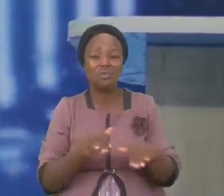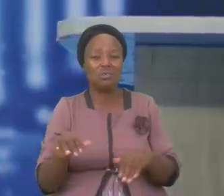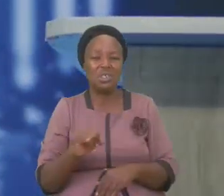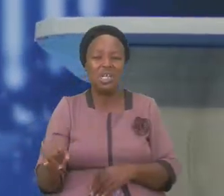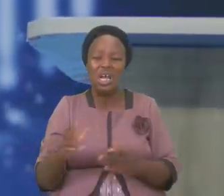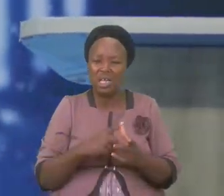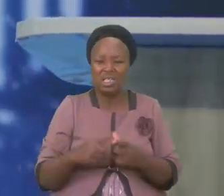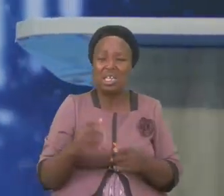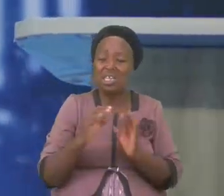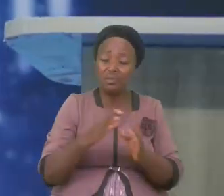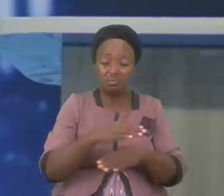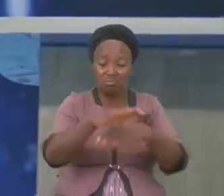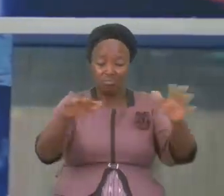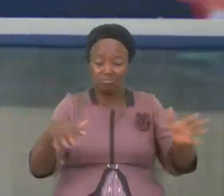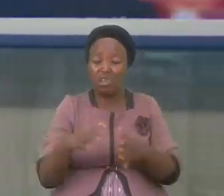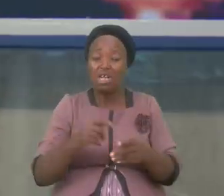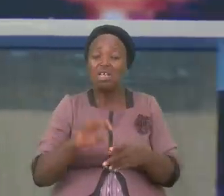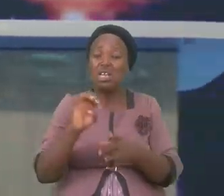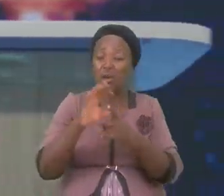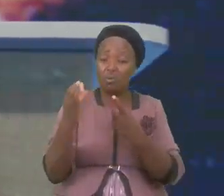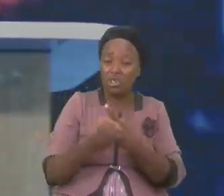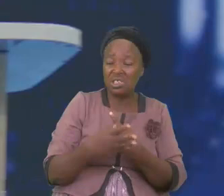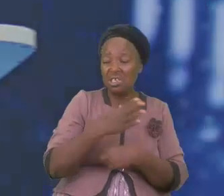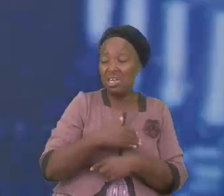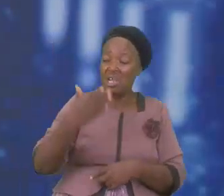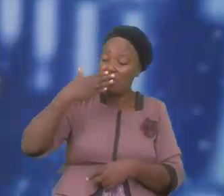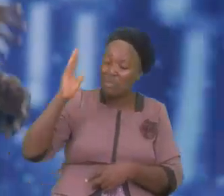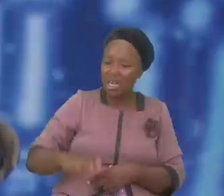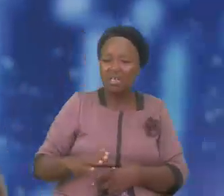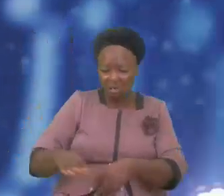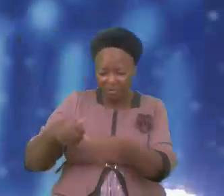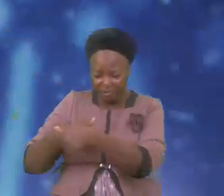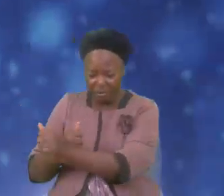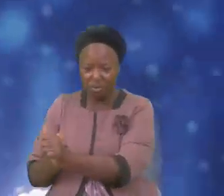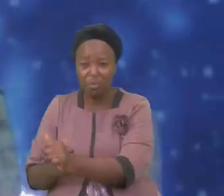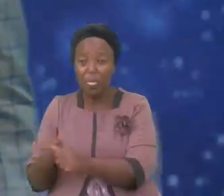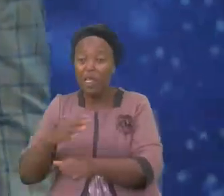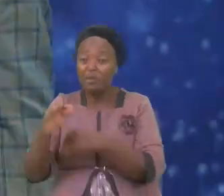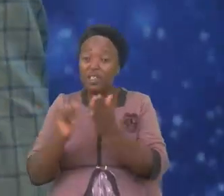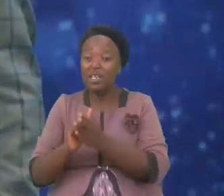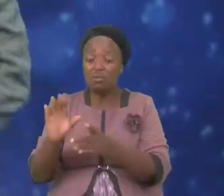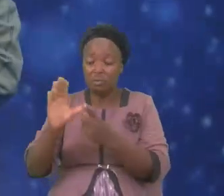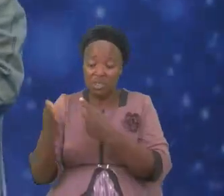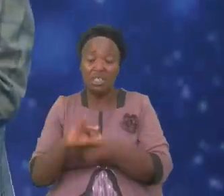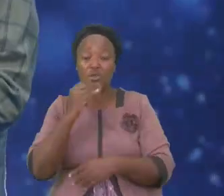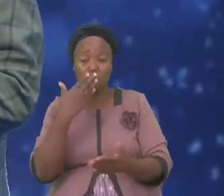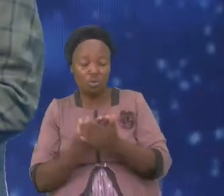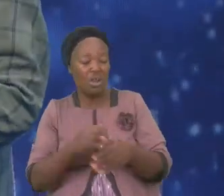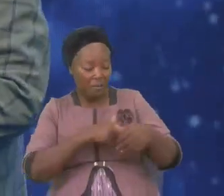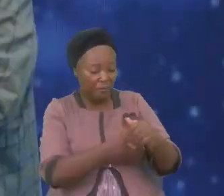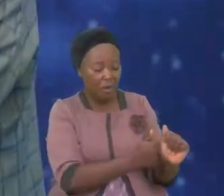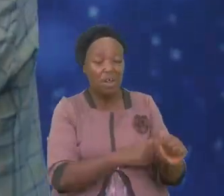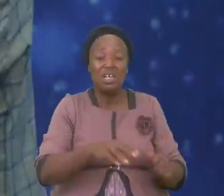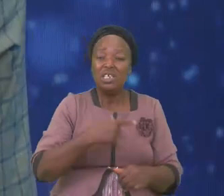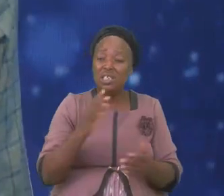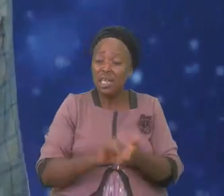is idolatrous, they pick that up, they're idolatrous. If the heart of that community is